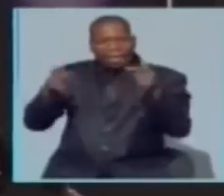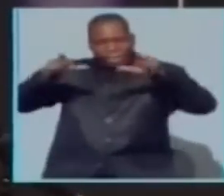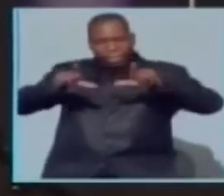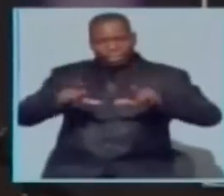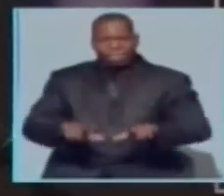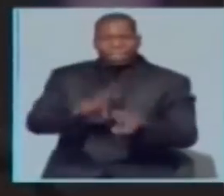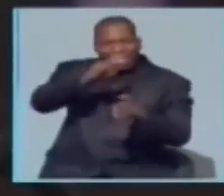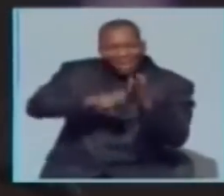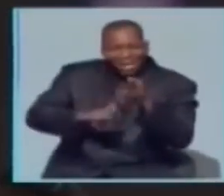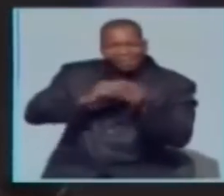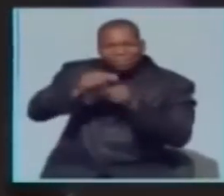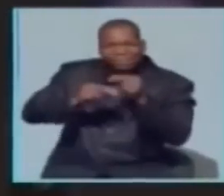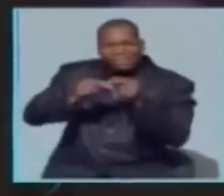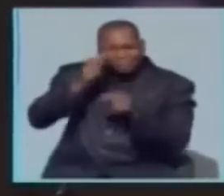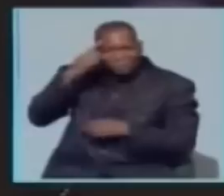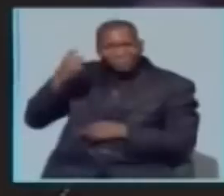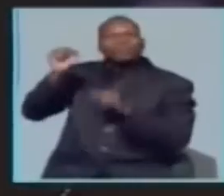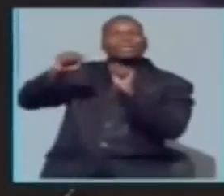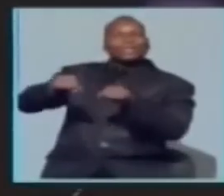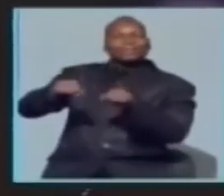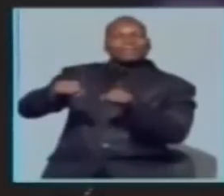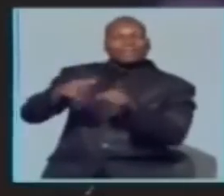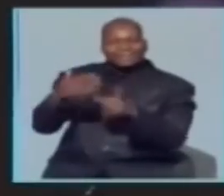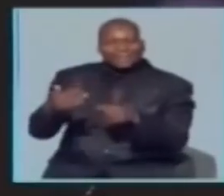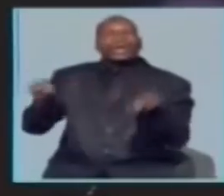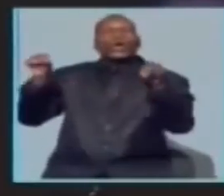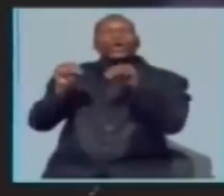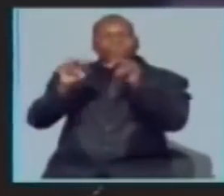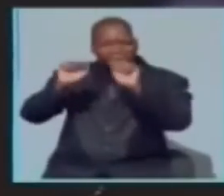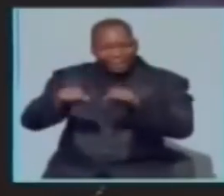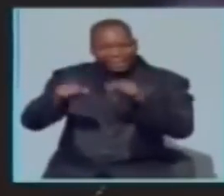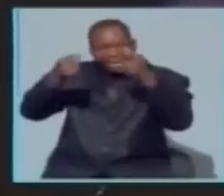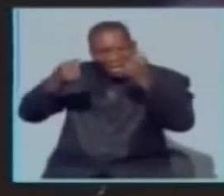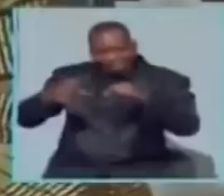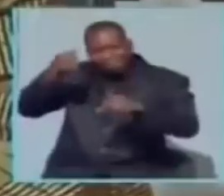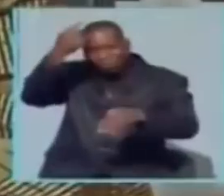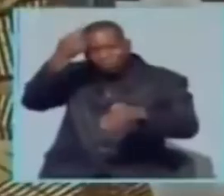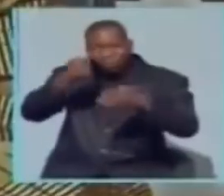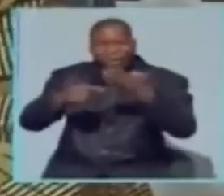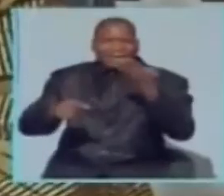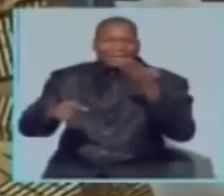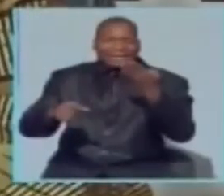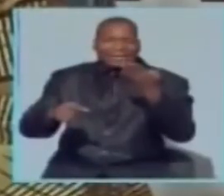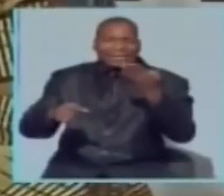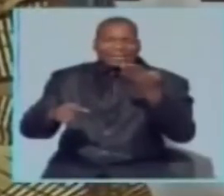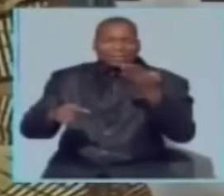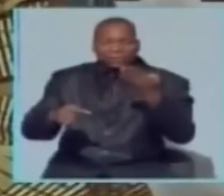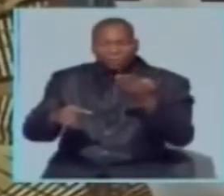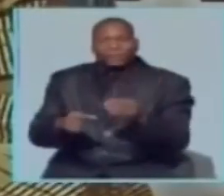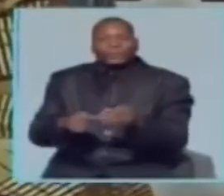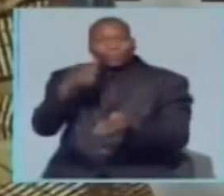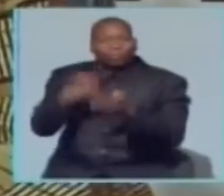it possible to dream or think that it will be back to normal again? What should happen? What is going to happen? This is what is going to